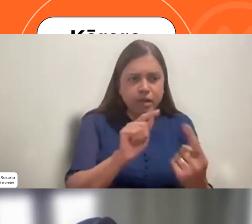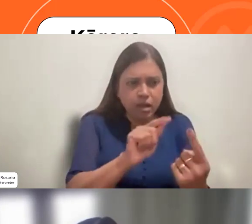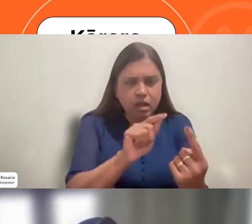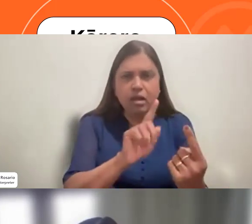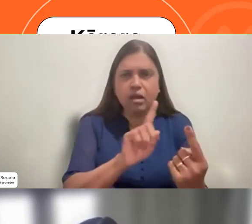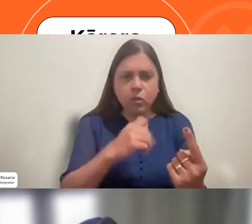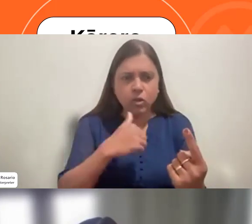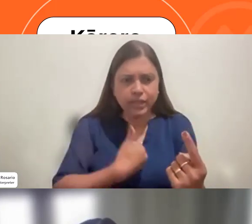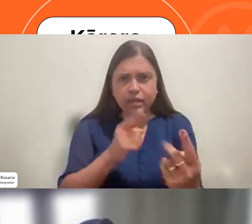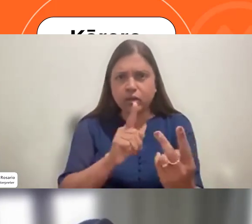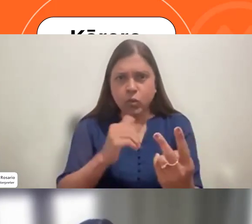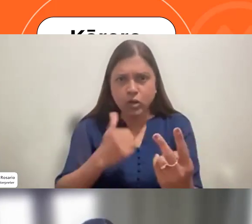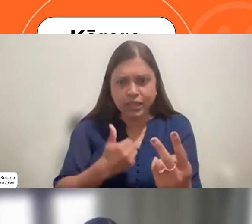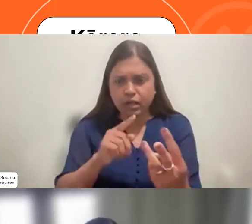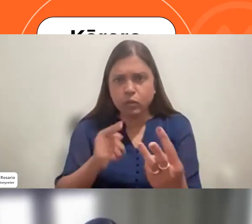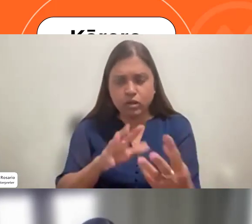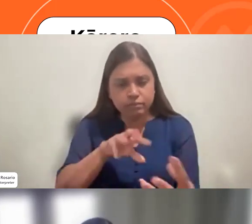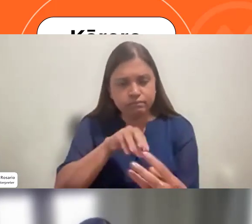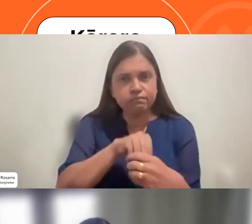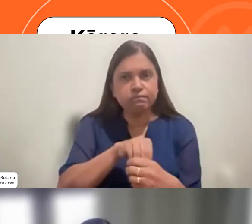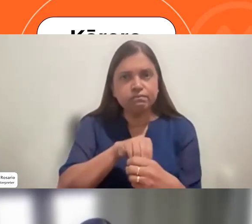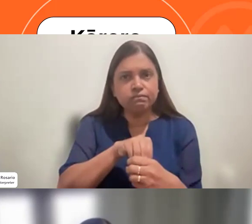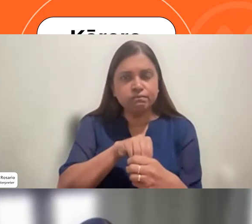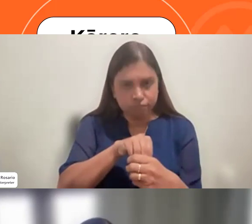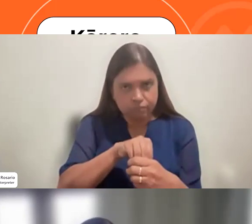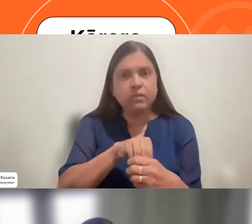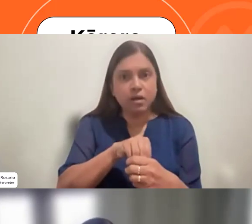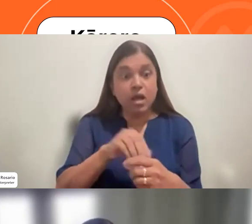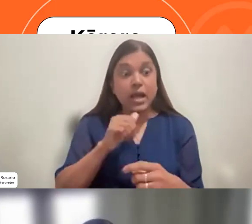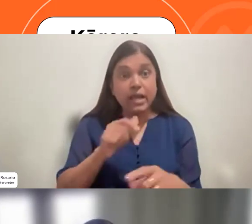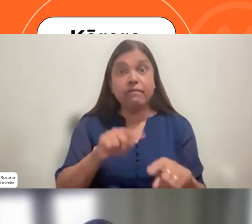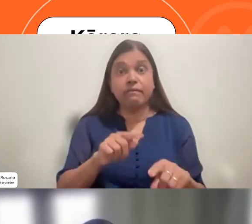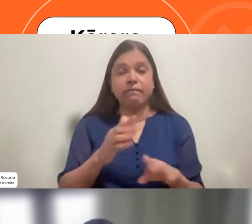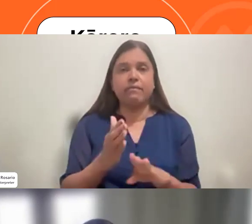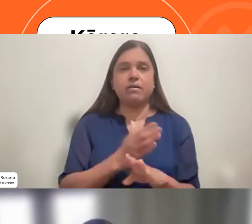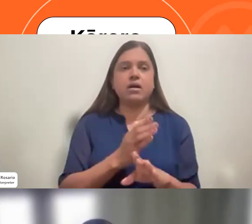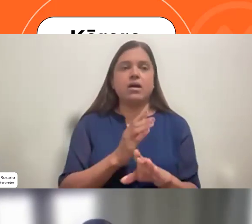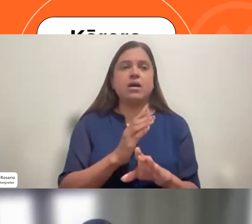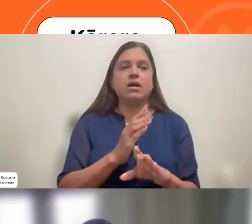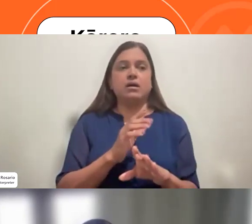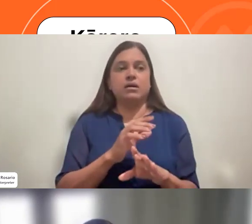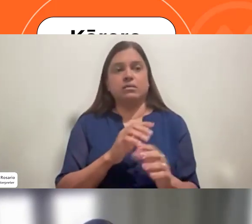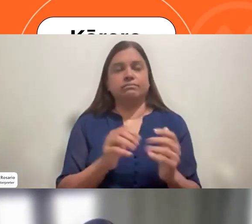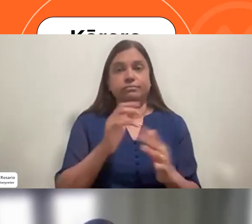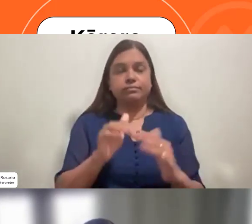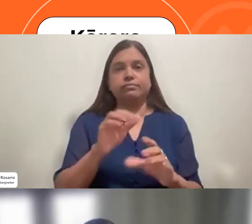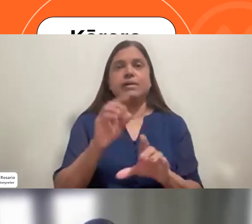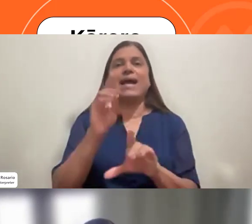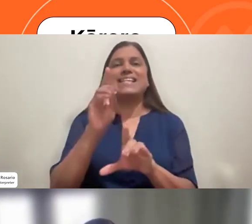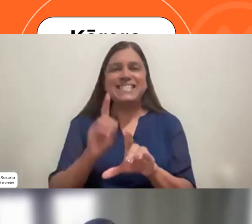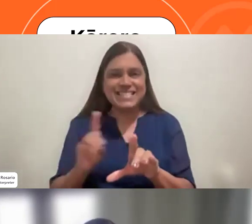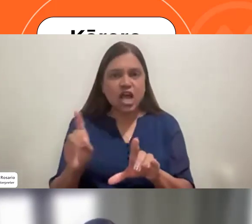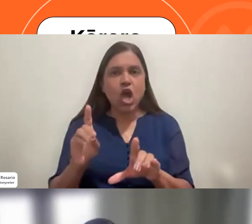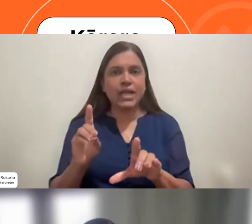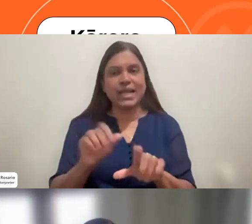the majority of people's requirements and demand. But if you design the system and in the